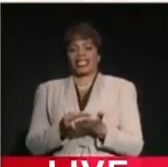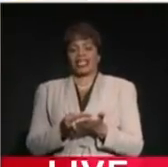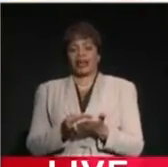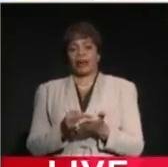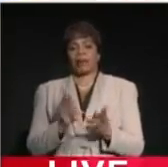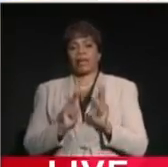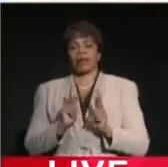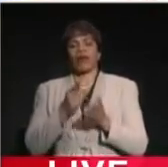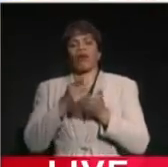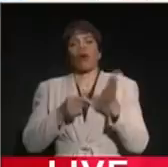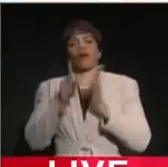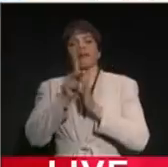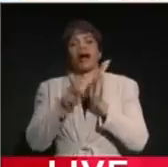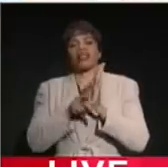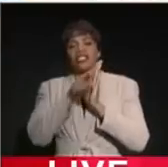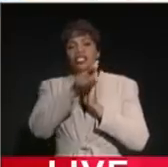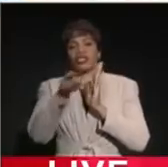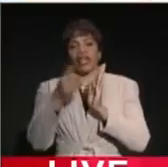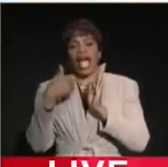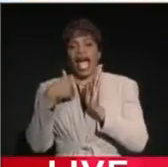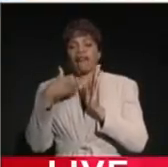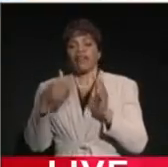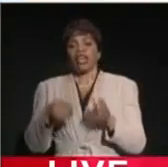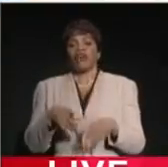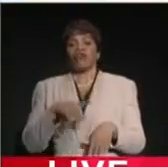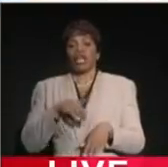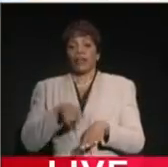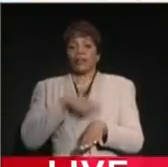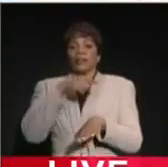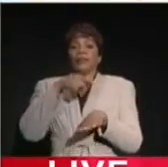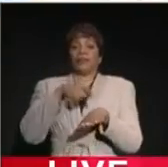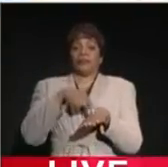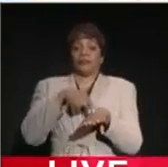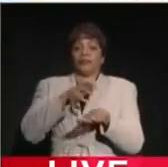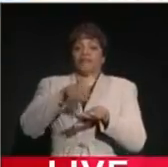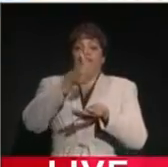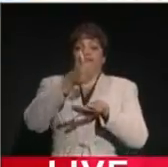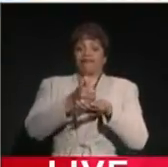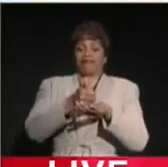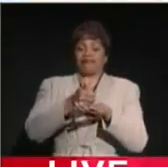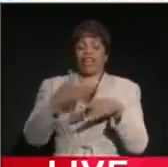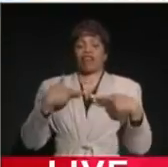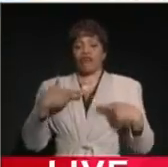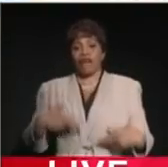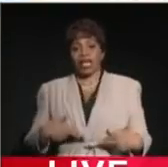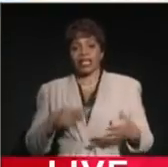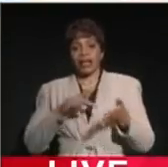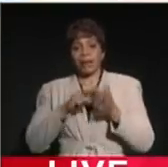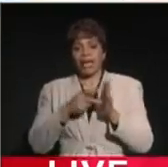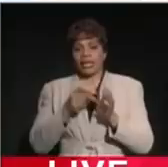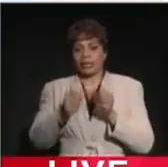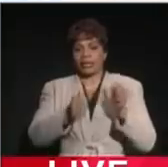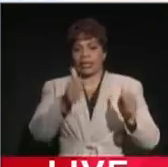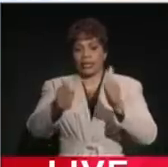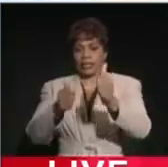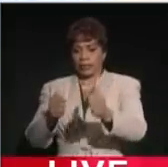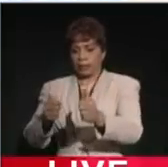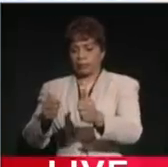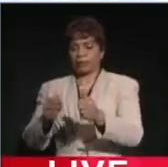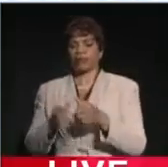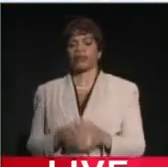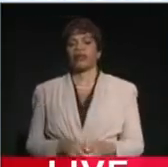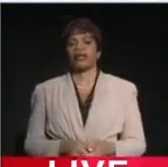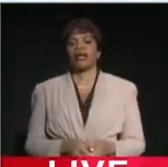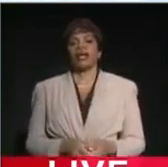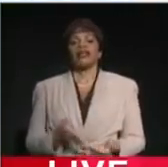envision to prevent long-standing residents from being displaced by gentrification? Ms. Guadagno, we'll start with you. Well, I think it is